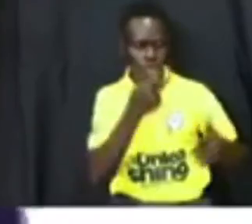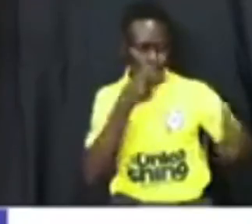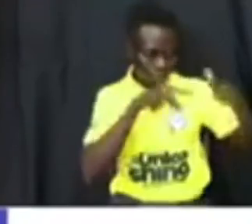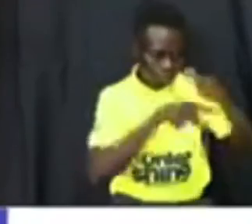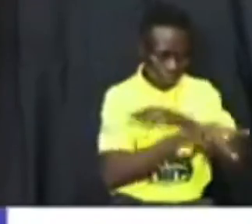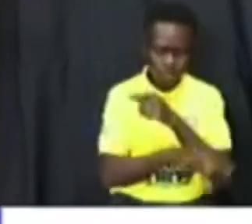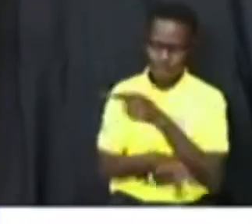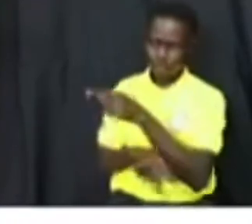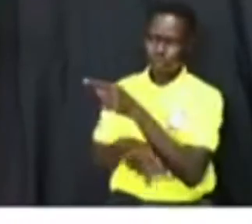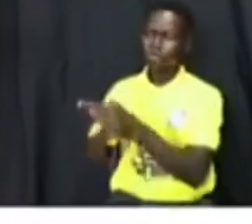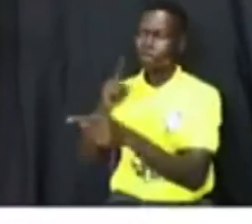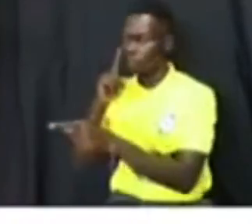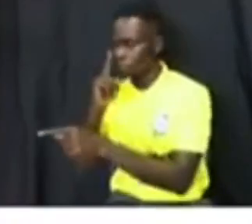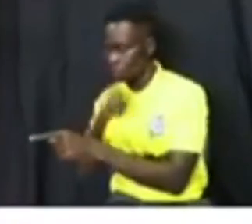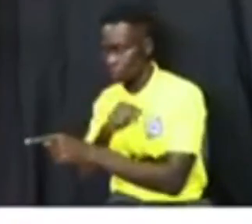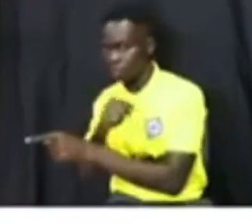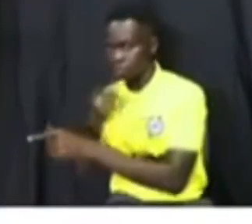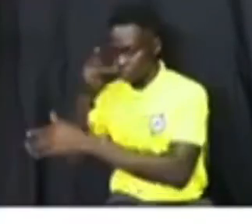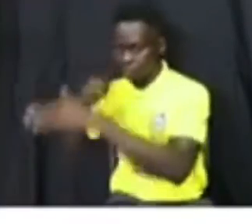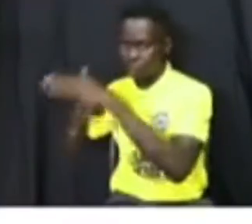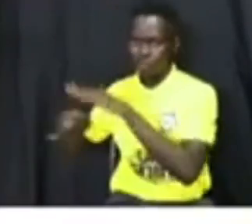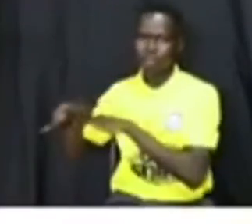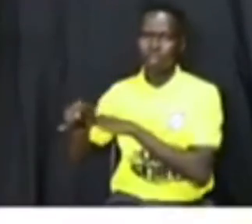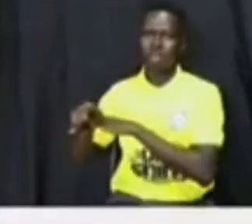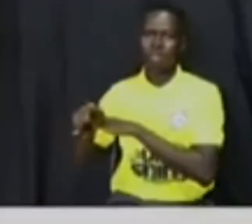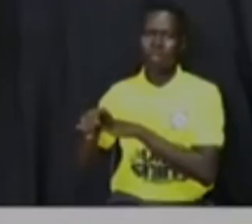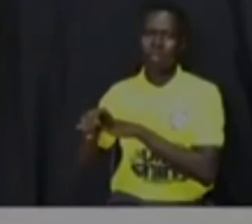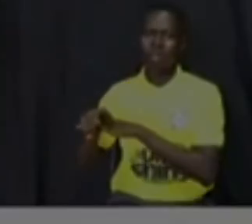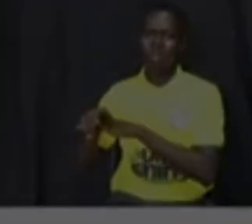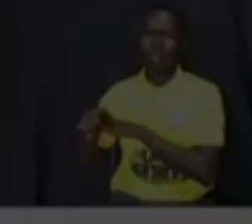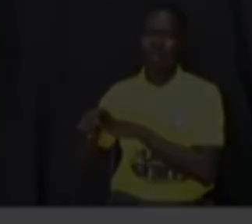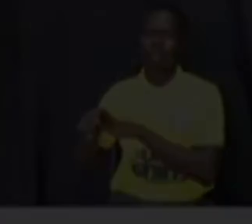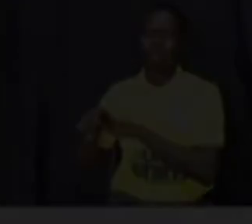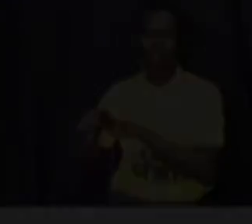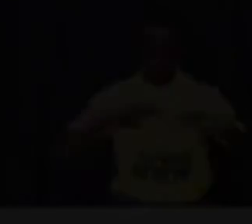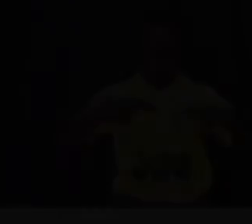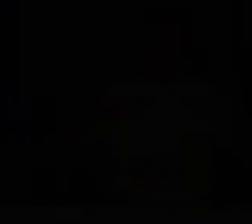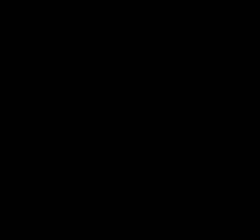Gift of healings, which is curative life.